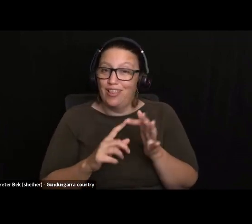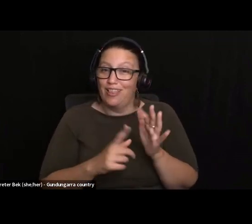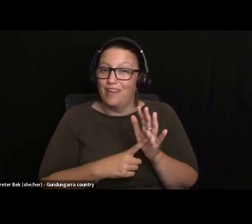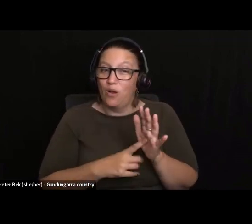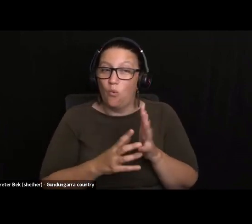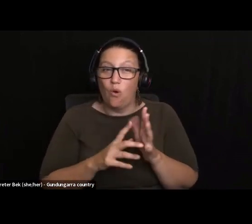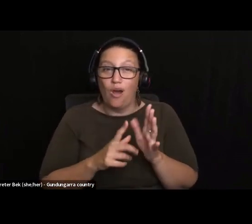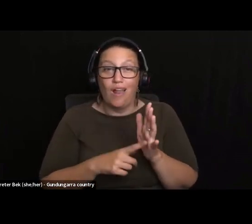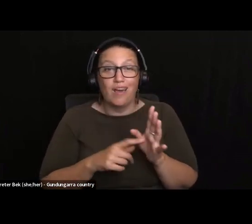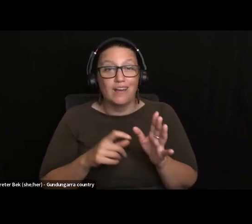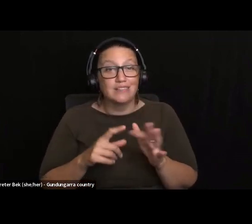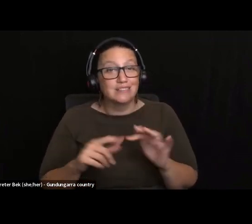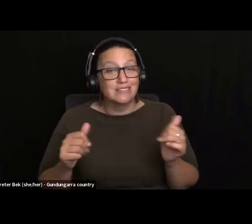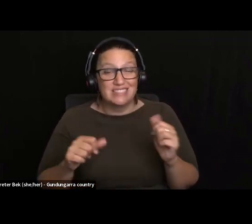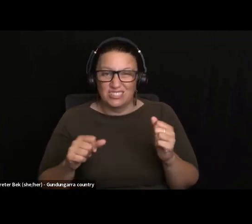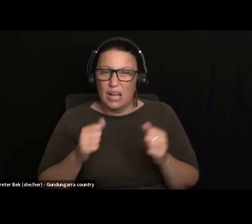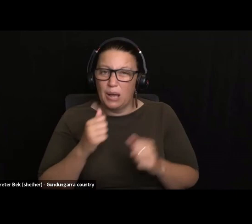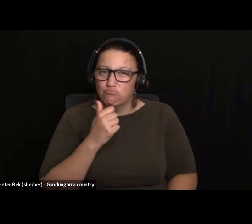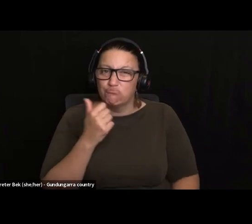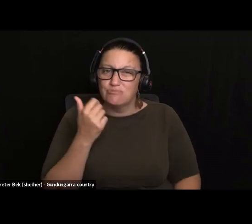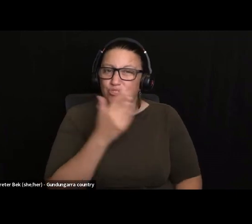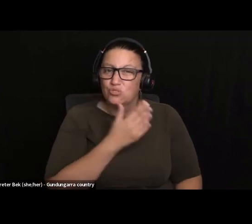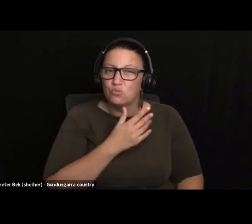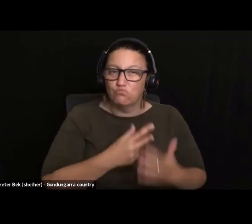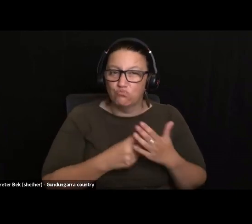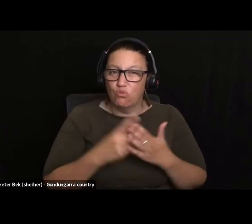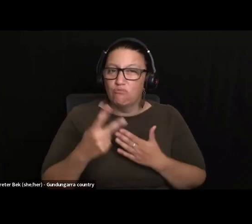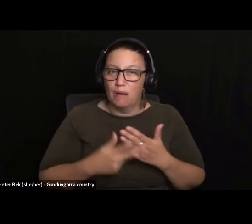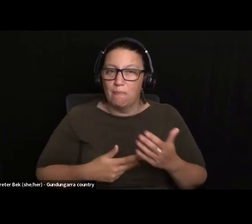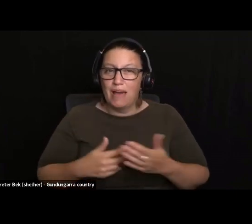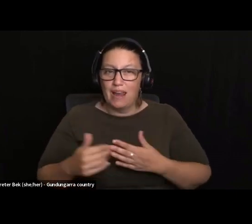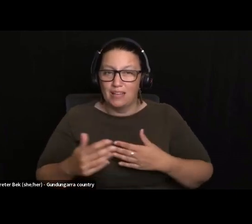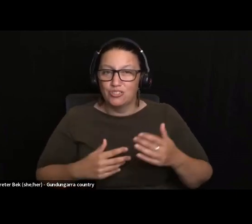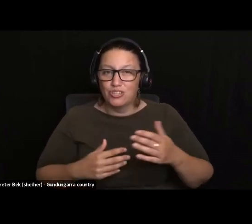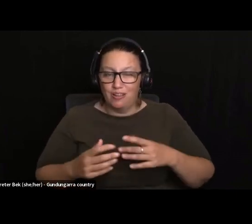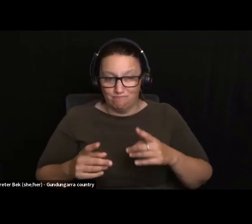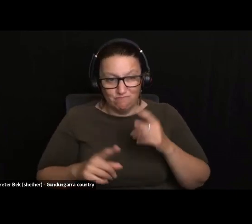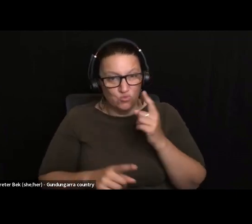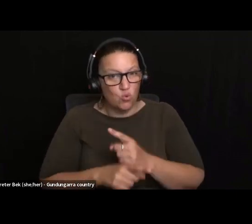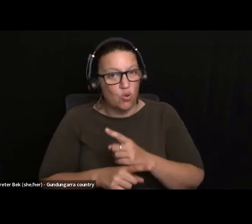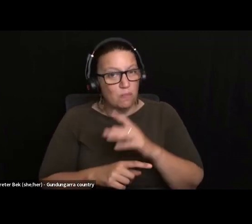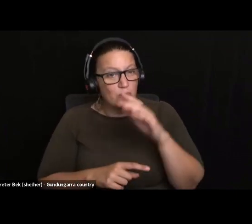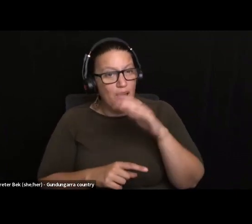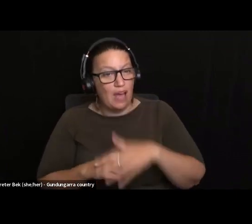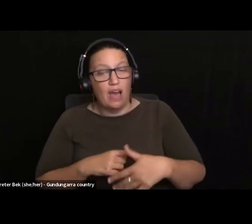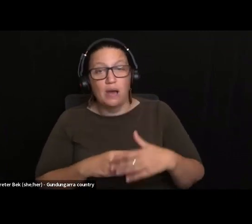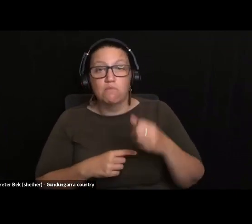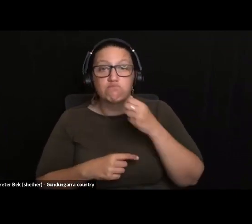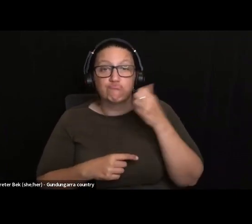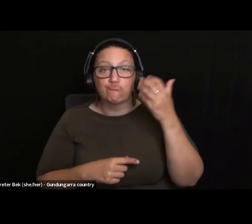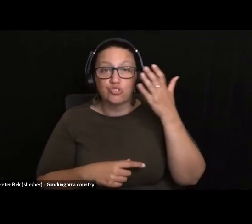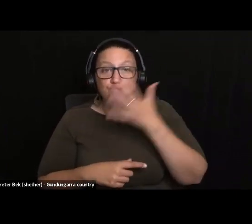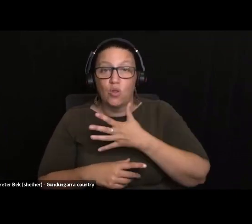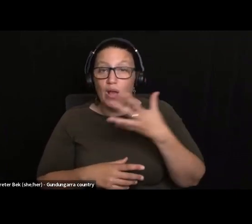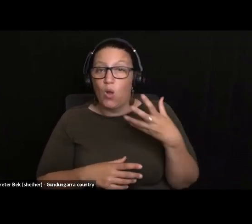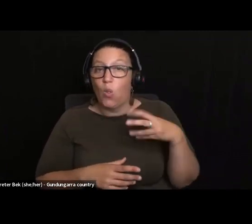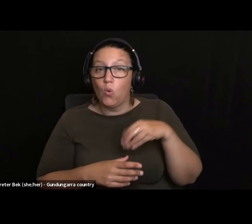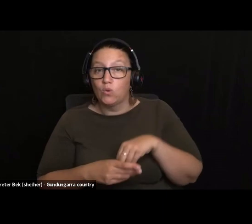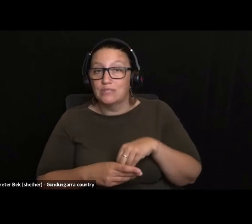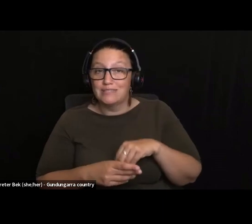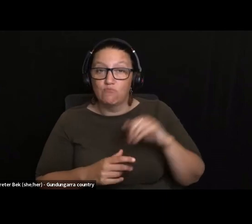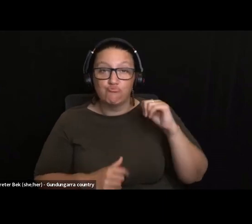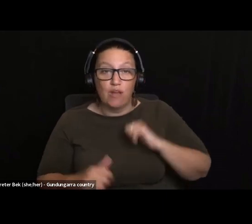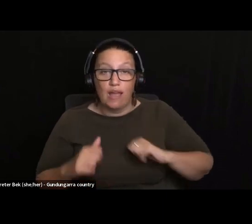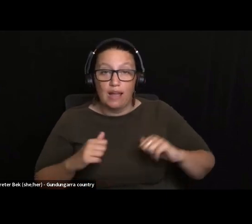she's our Aboriginal Program Manager, and she did that talking about Aboriginal inclusive practice for women